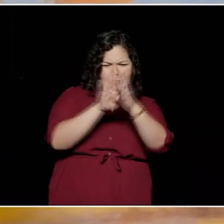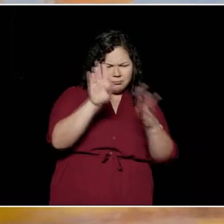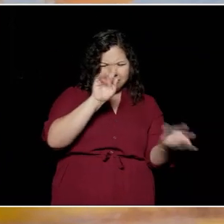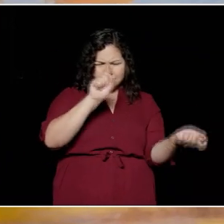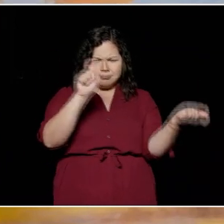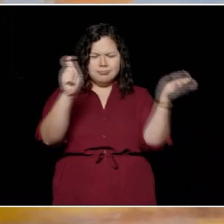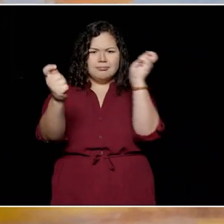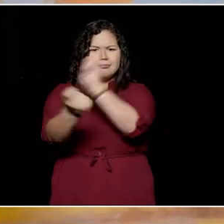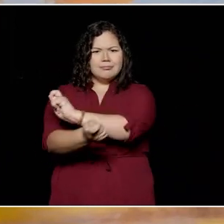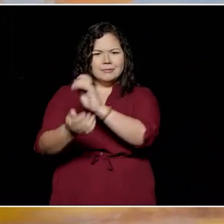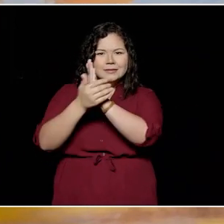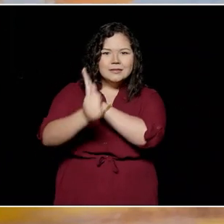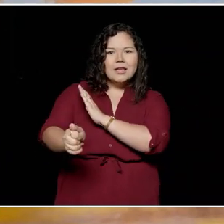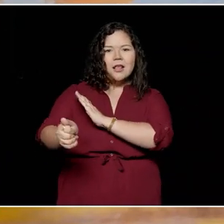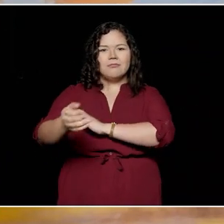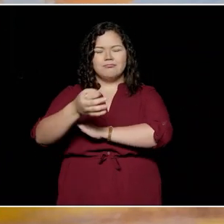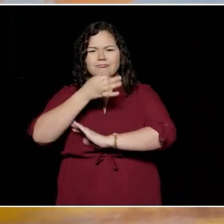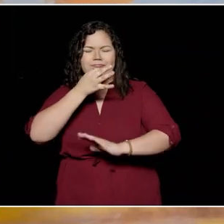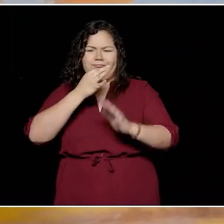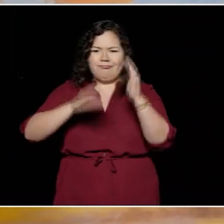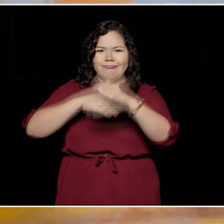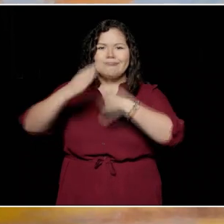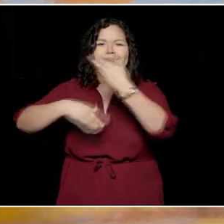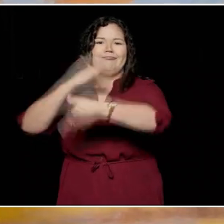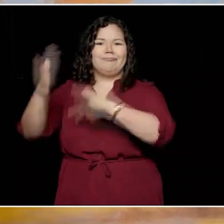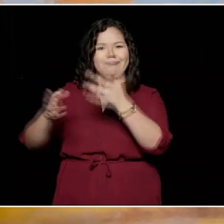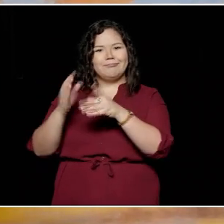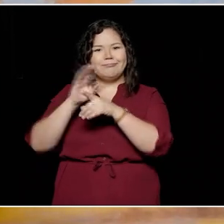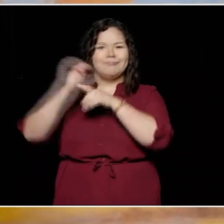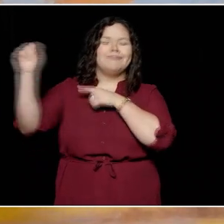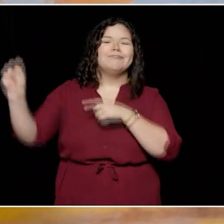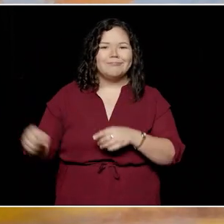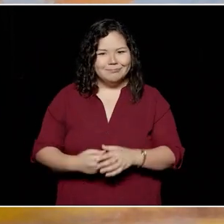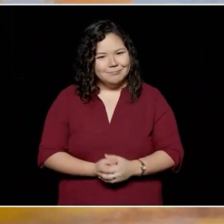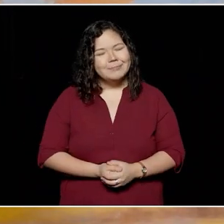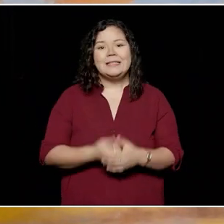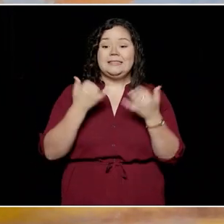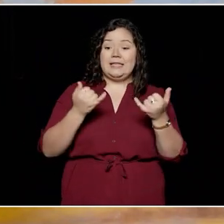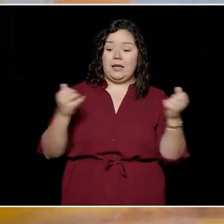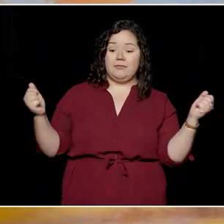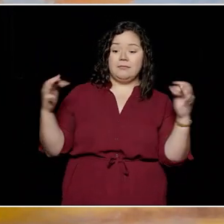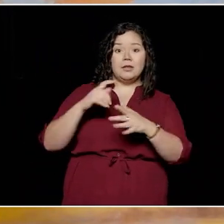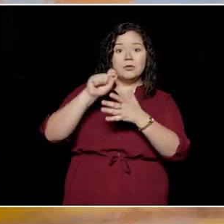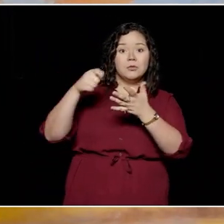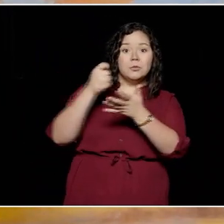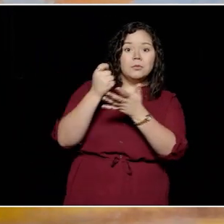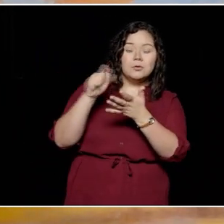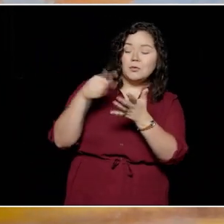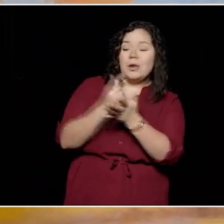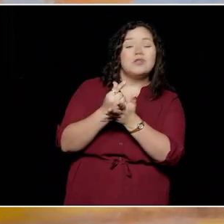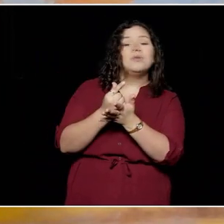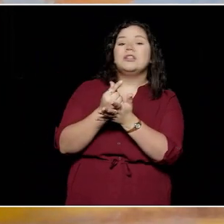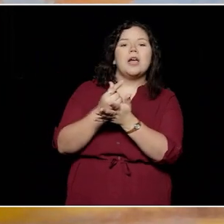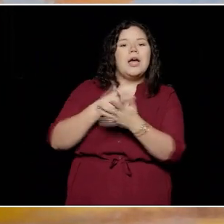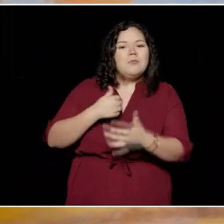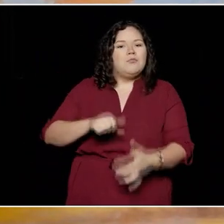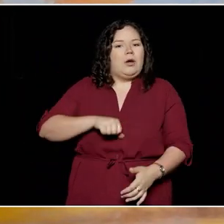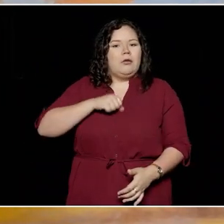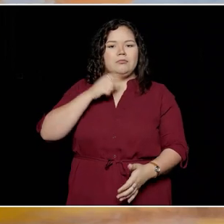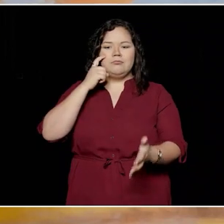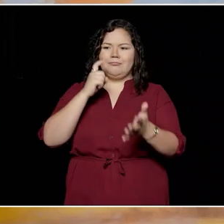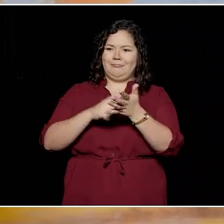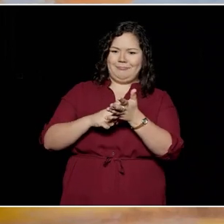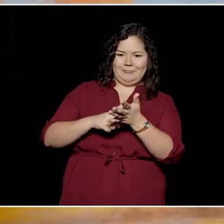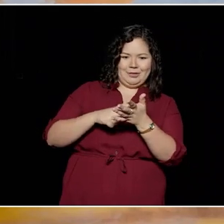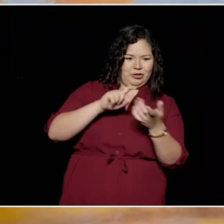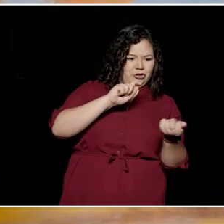a vast array of talent and expertise. Today, in coming together at your graduation, I'm proud to see how you've